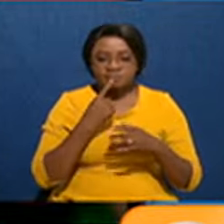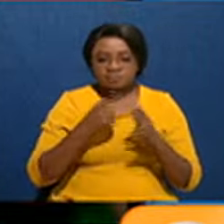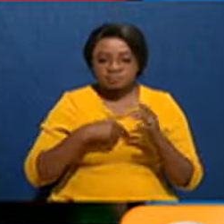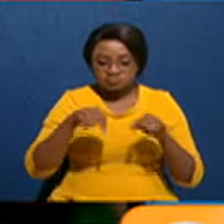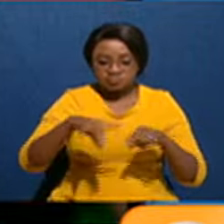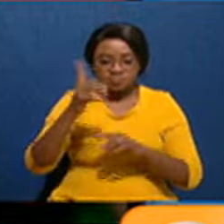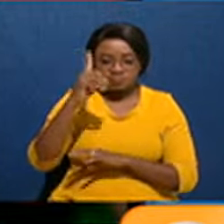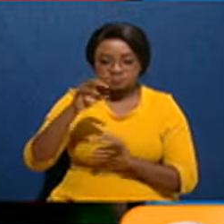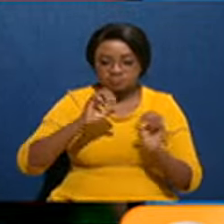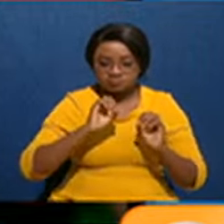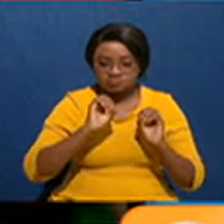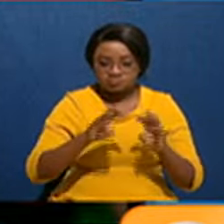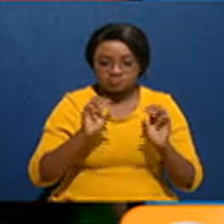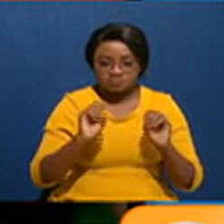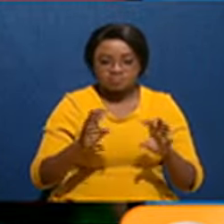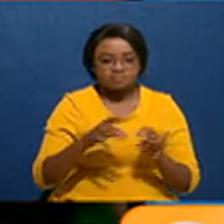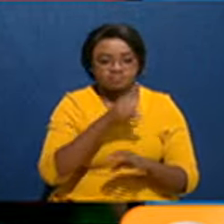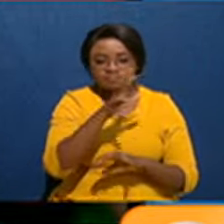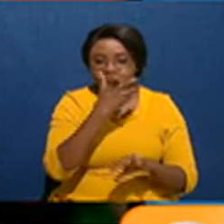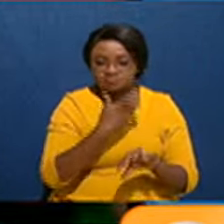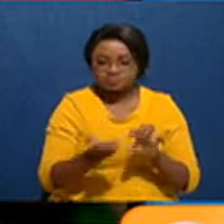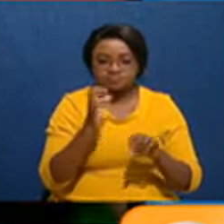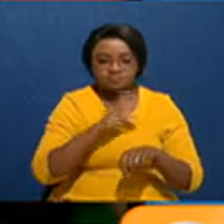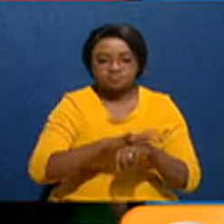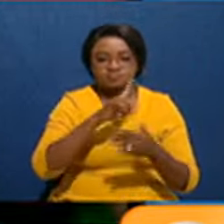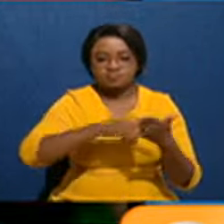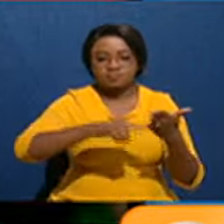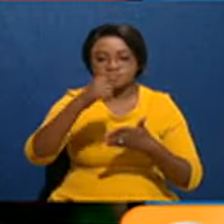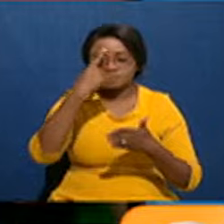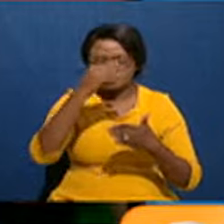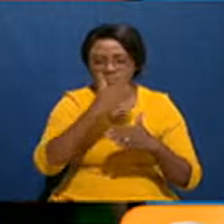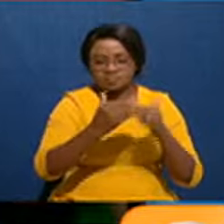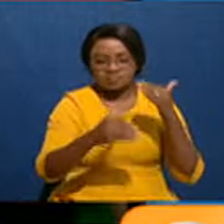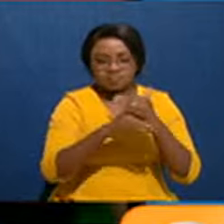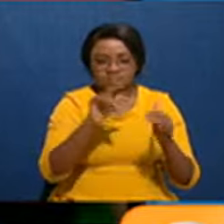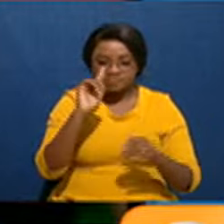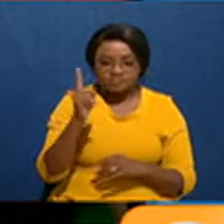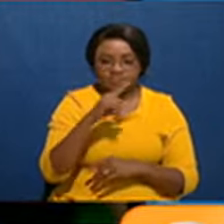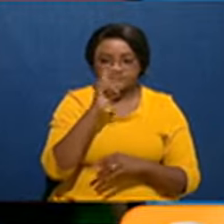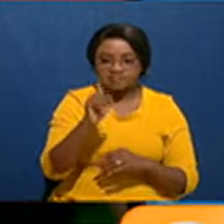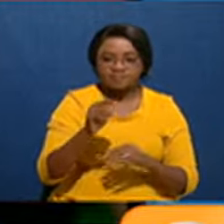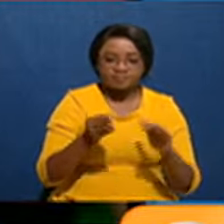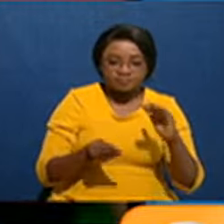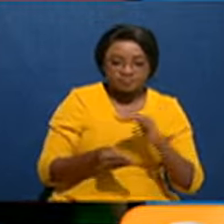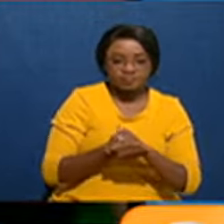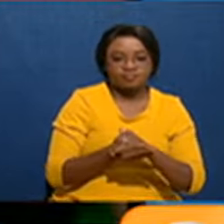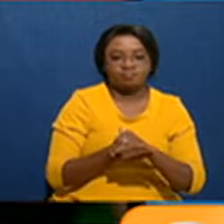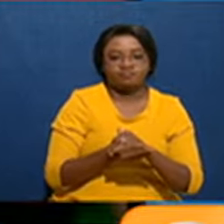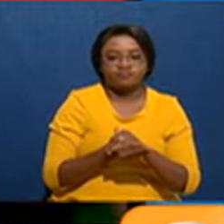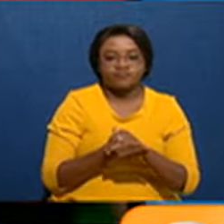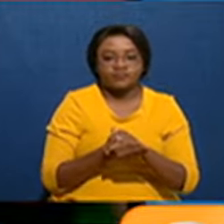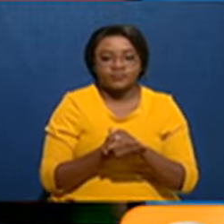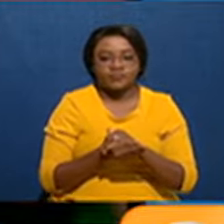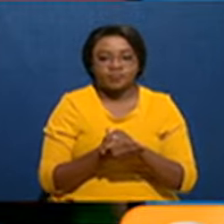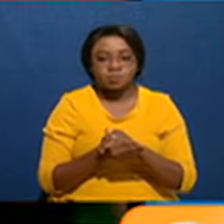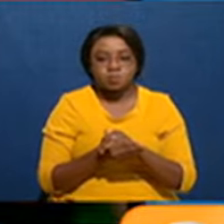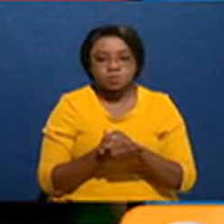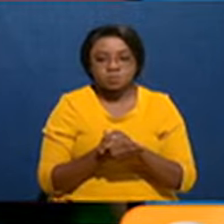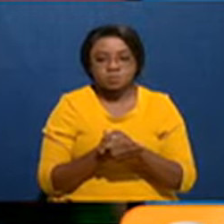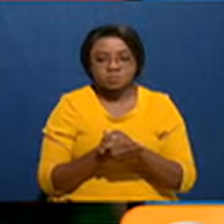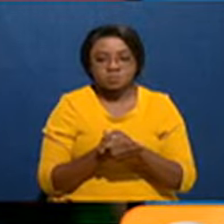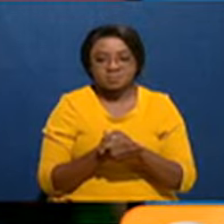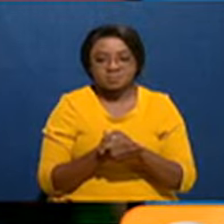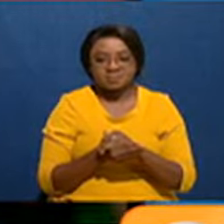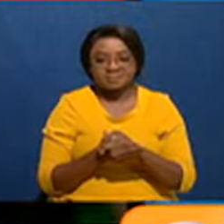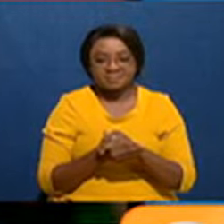Nairobi County, it's very difficult to get approval done. You are forced to pay bribes. That is unacceptable.